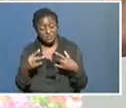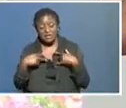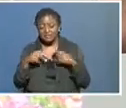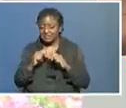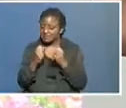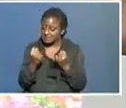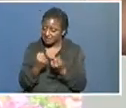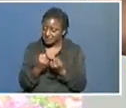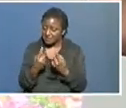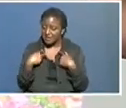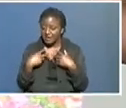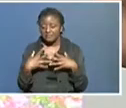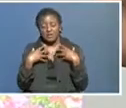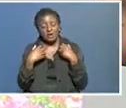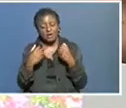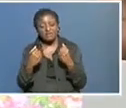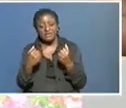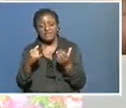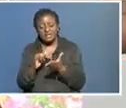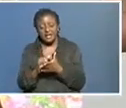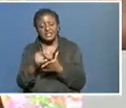have, so we're pretty confident that this is